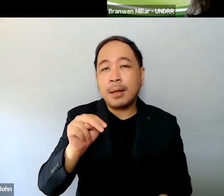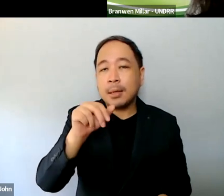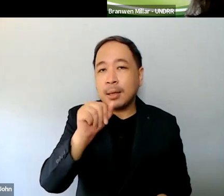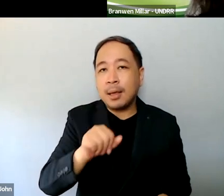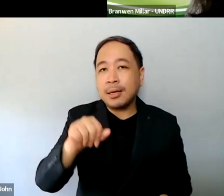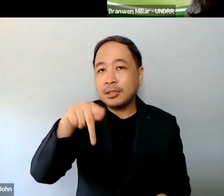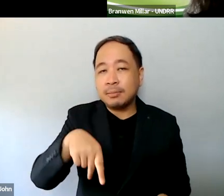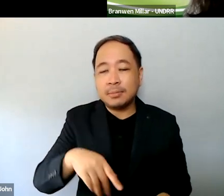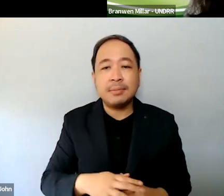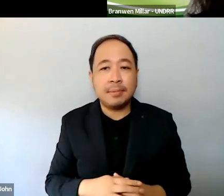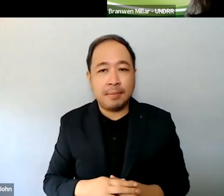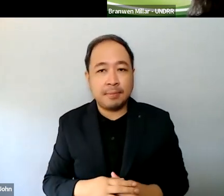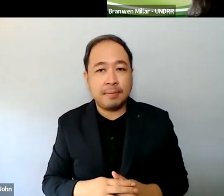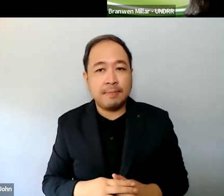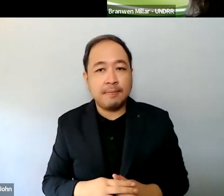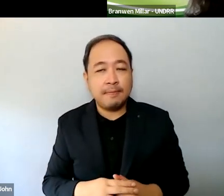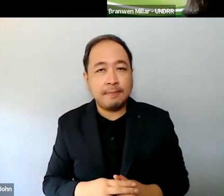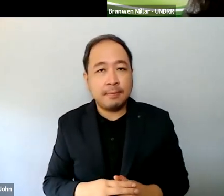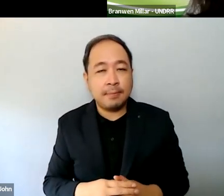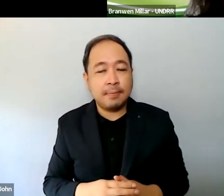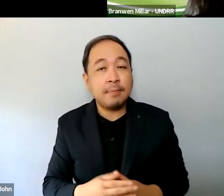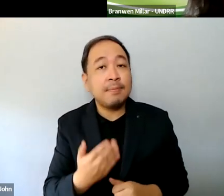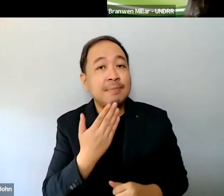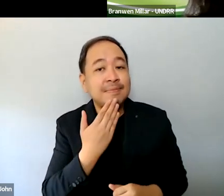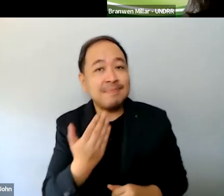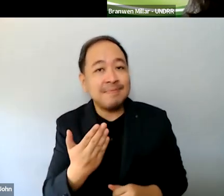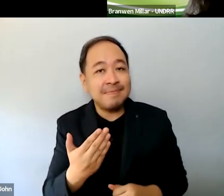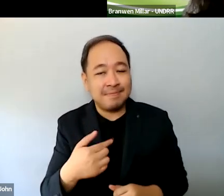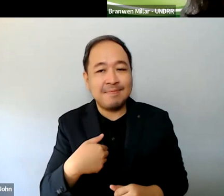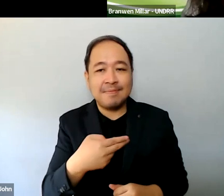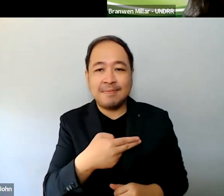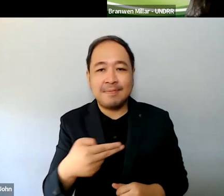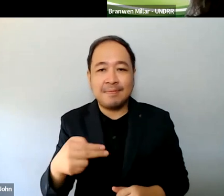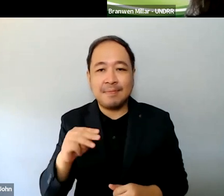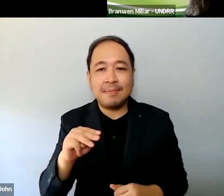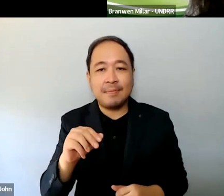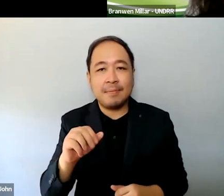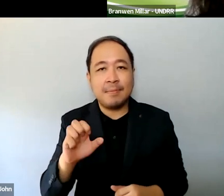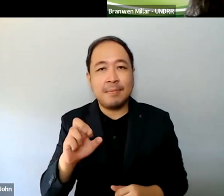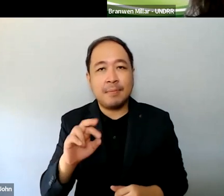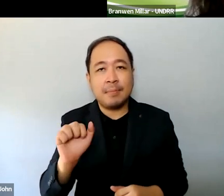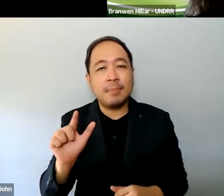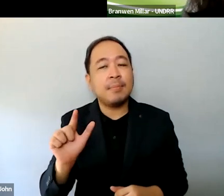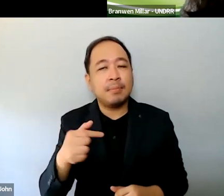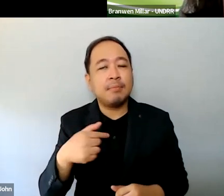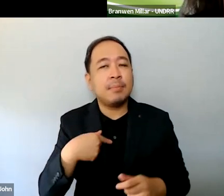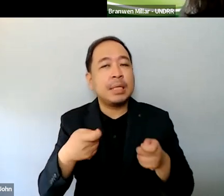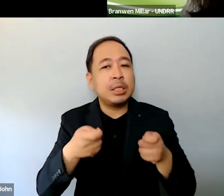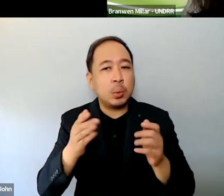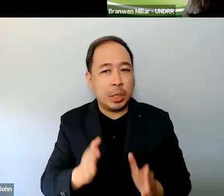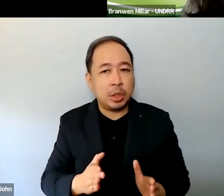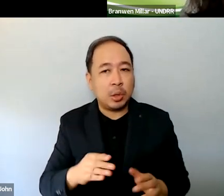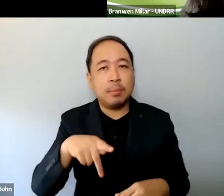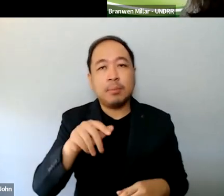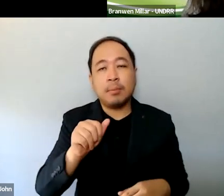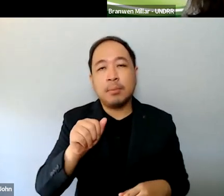Thank you very much. Kia ora koutou. My name is Muriel Watts. I'm the Director of Science and Policy at Pan Asia Pacific, based in Malaysia,